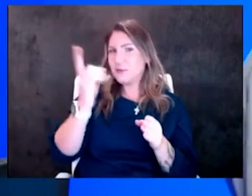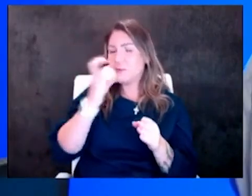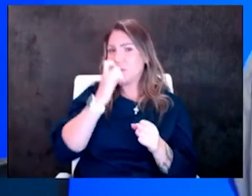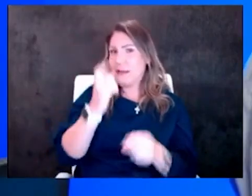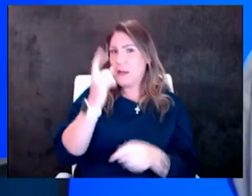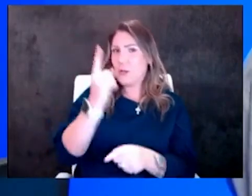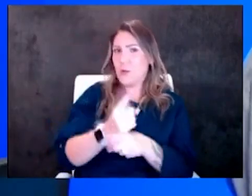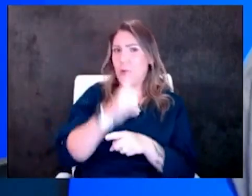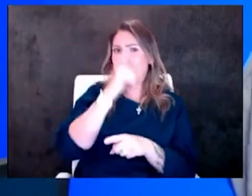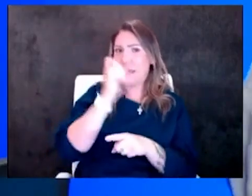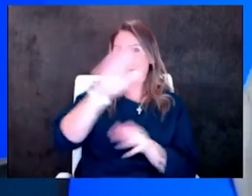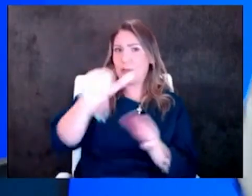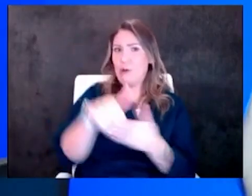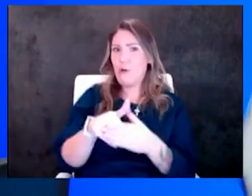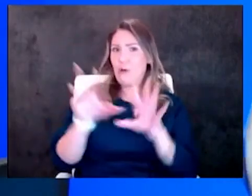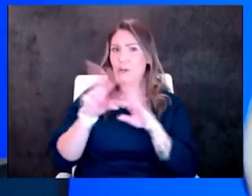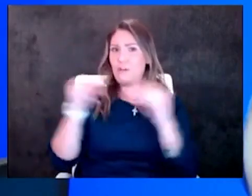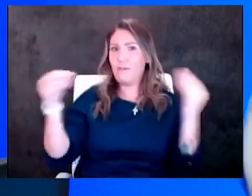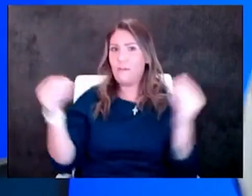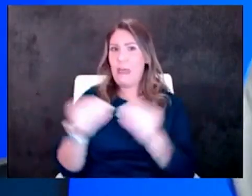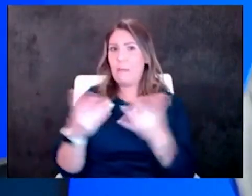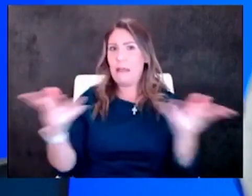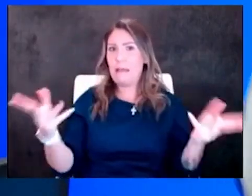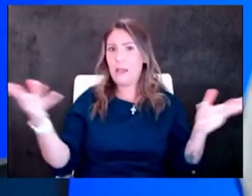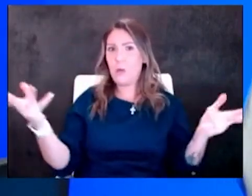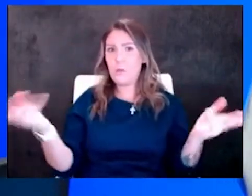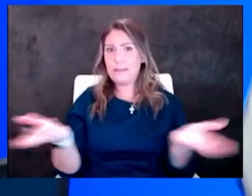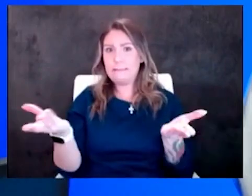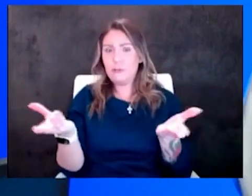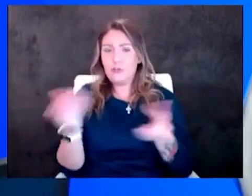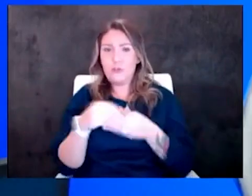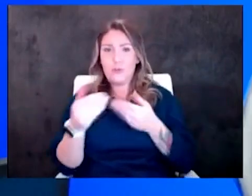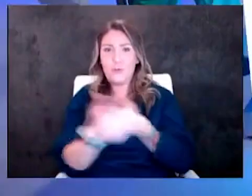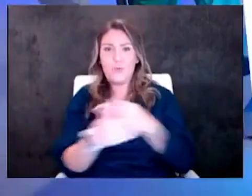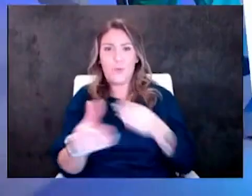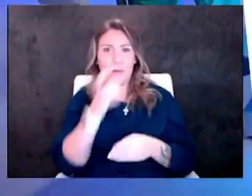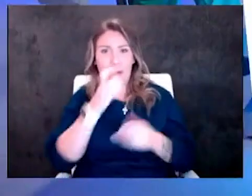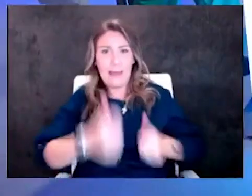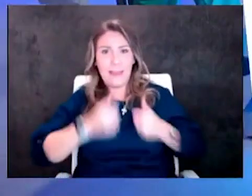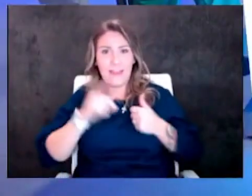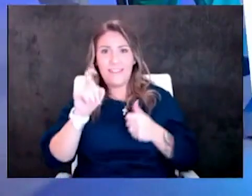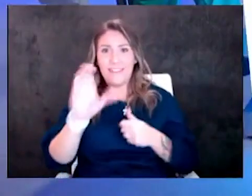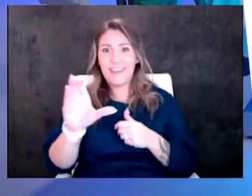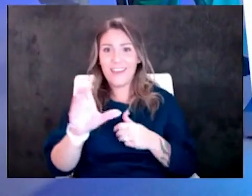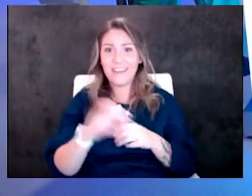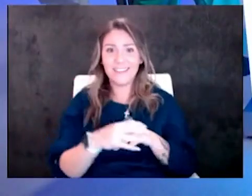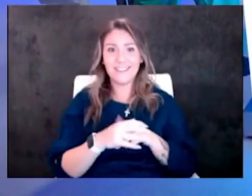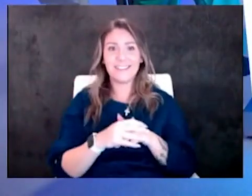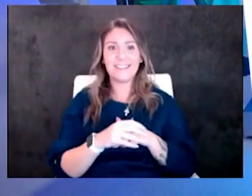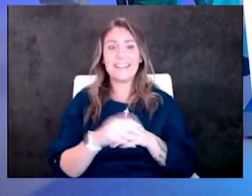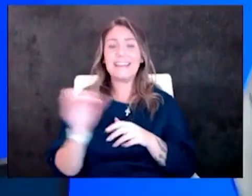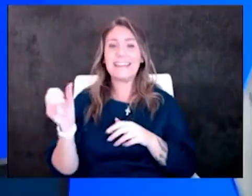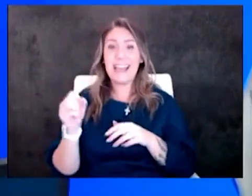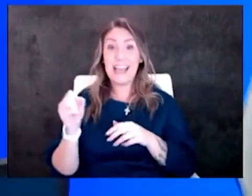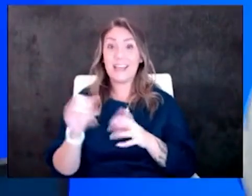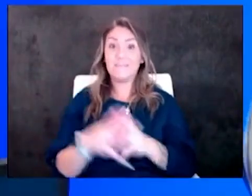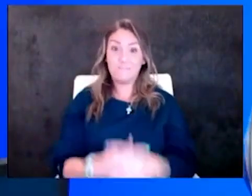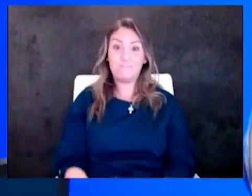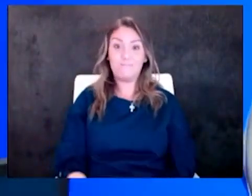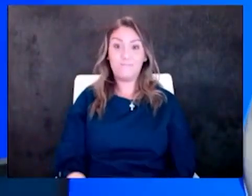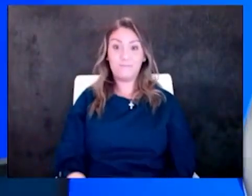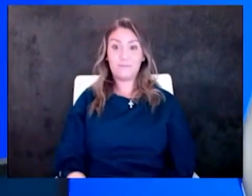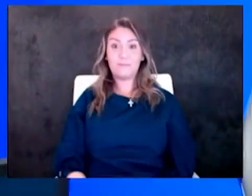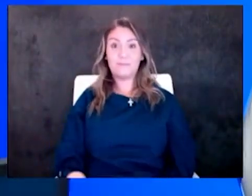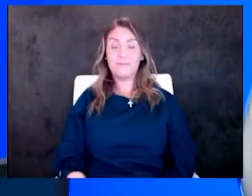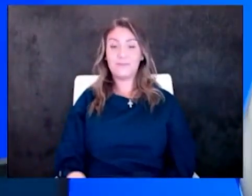whole family here and they do not live in Kansas City. He thought maybe he was in heaven right then. Yeah. When